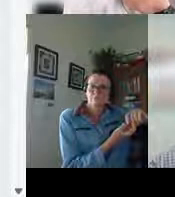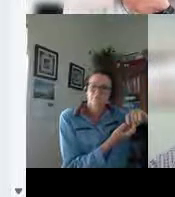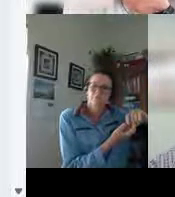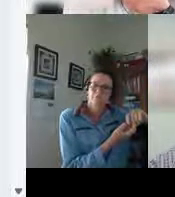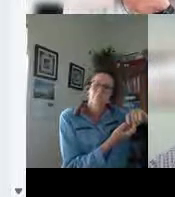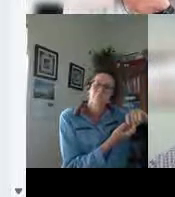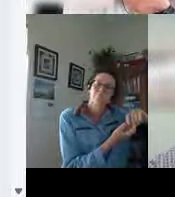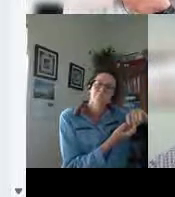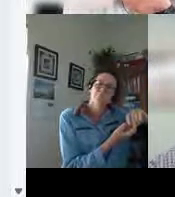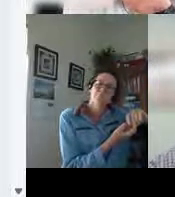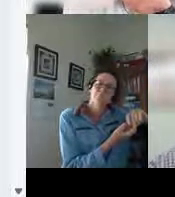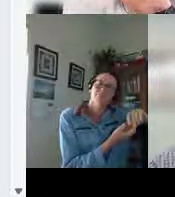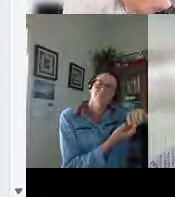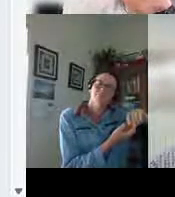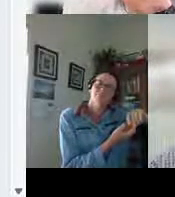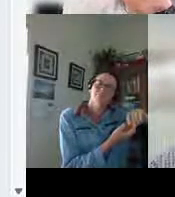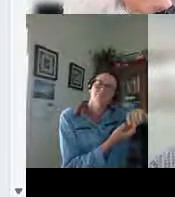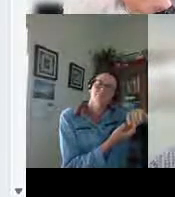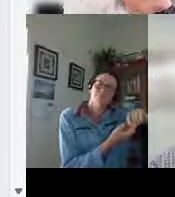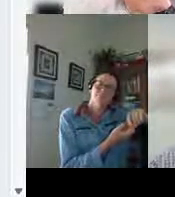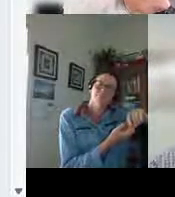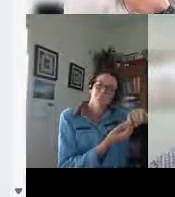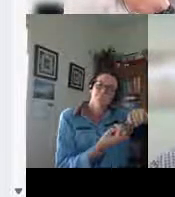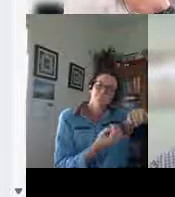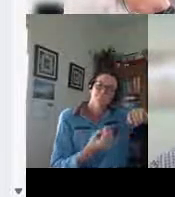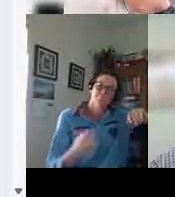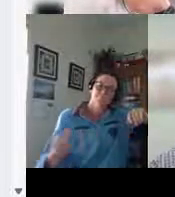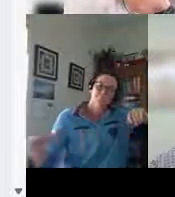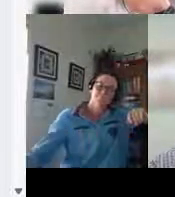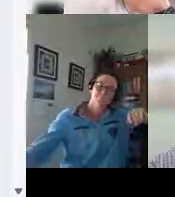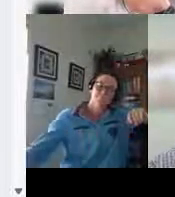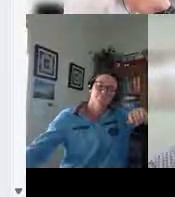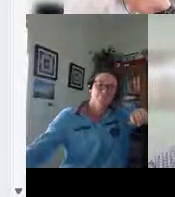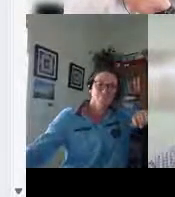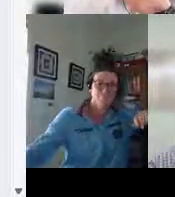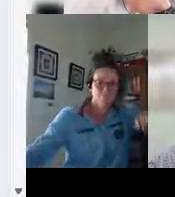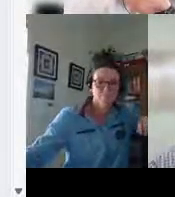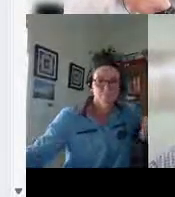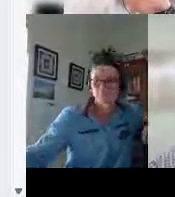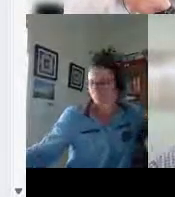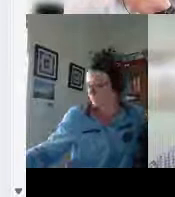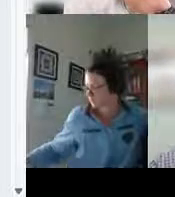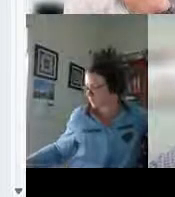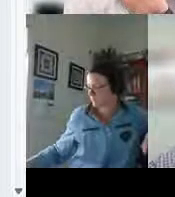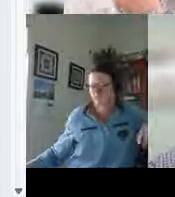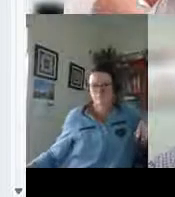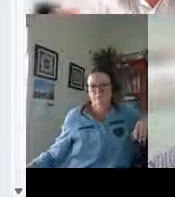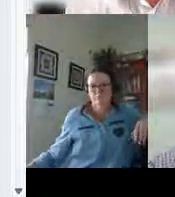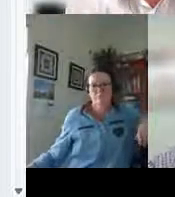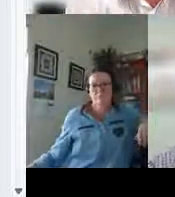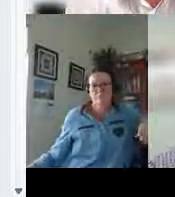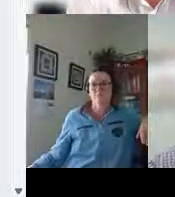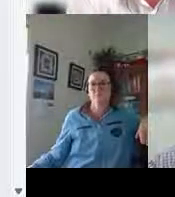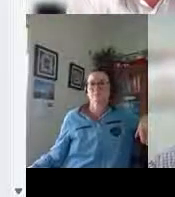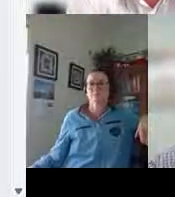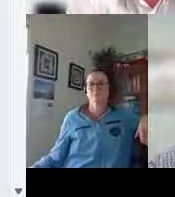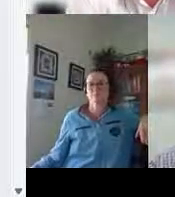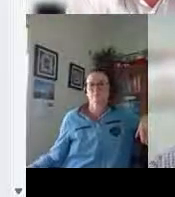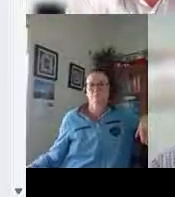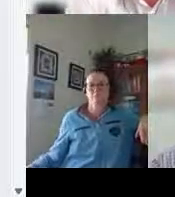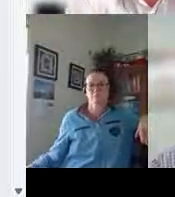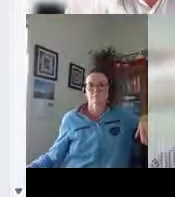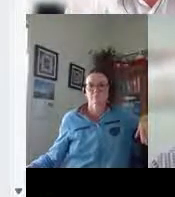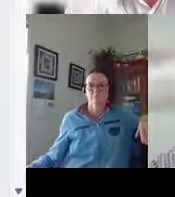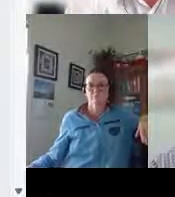are, and then some financial analysis of it as well. So, you know, justified budgets, and a financial